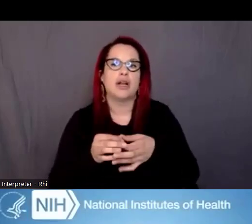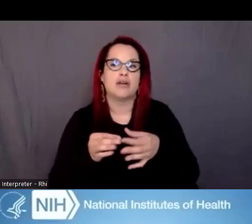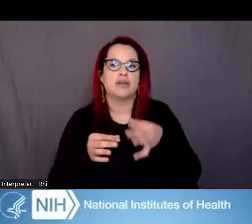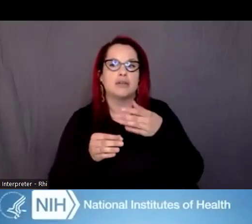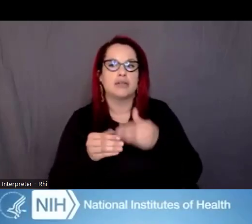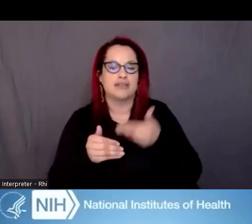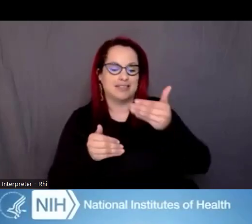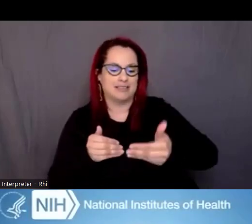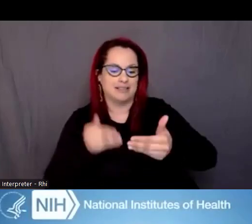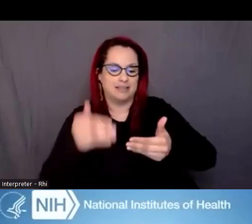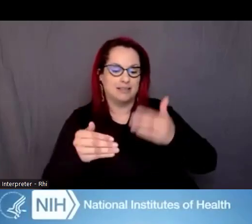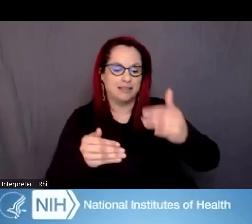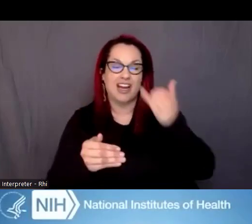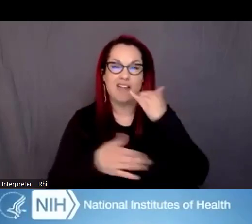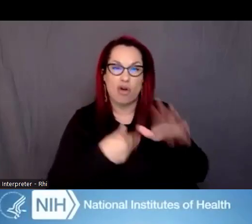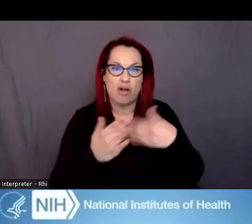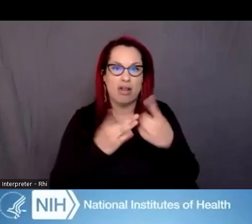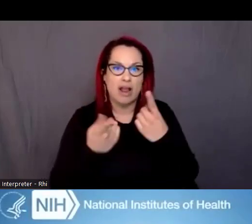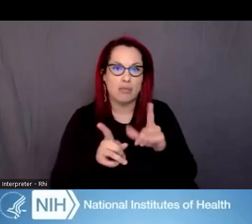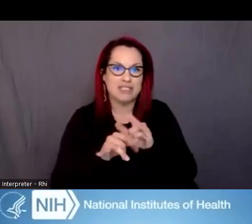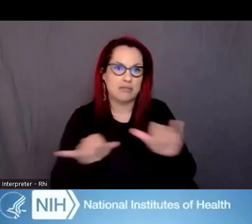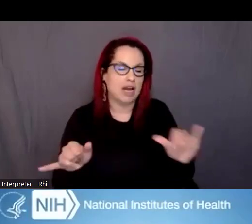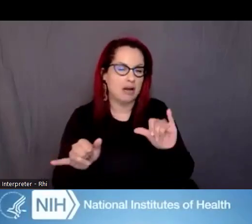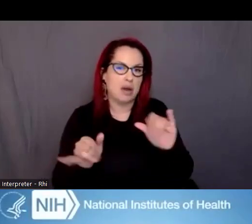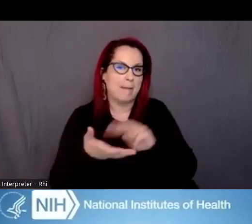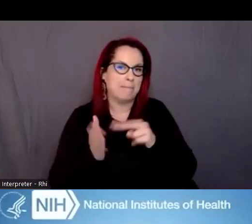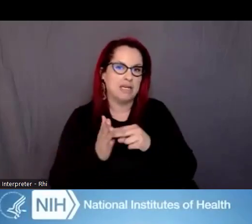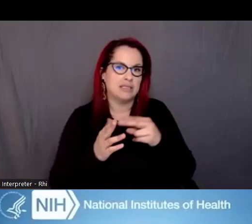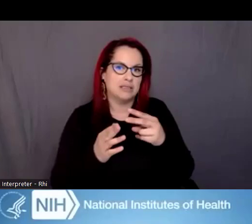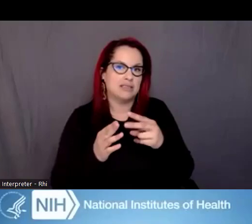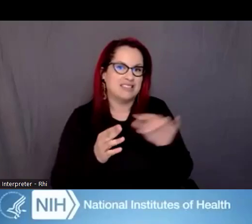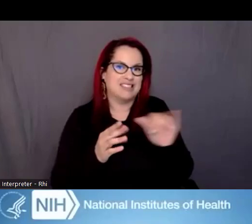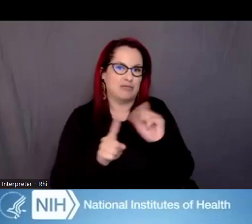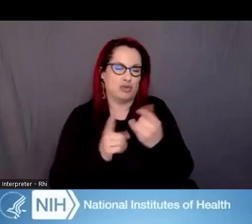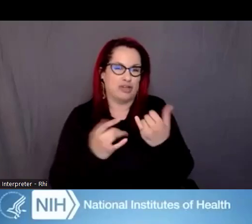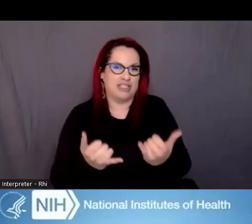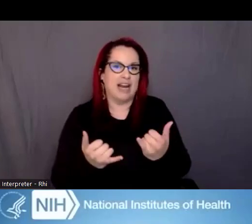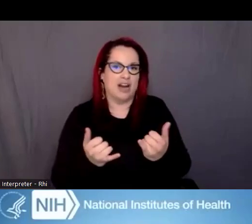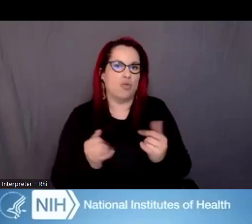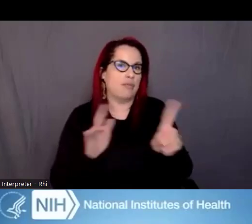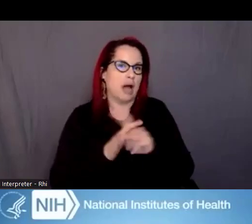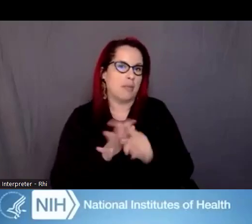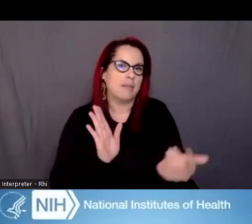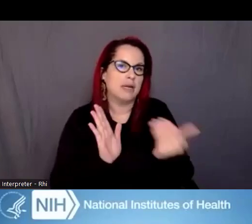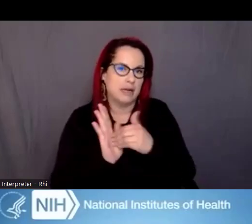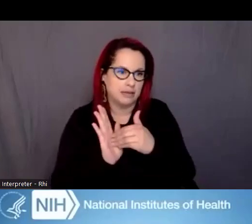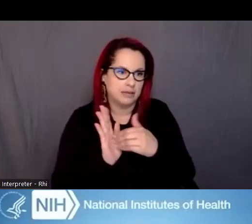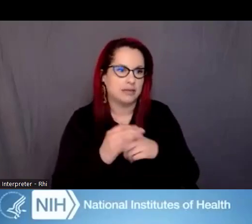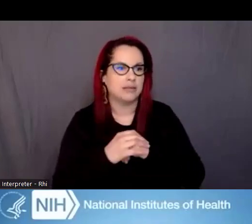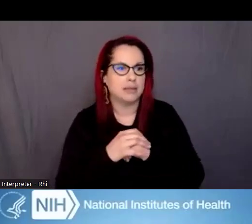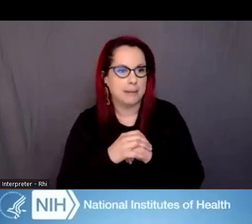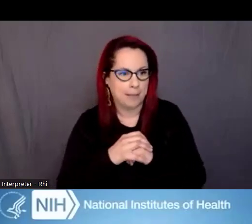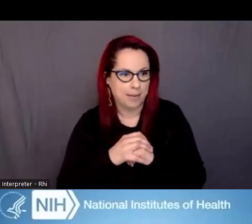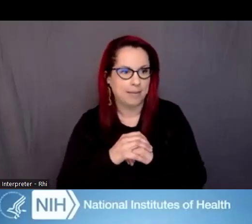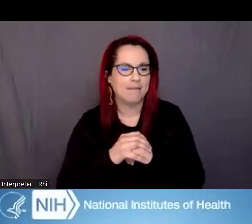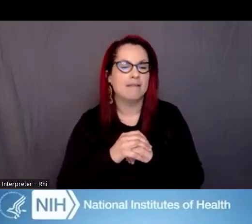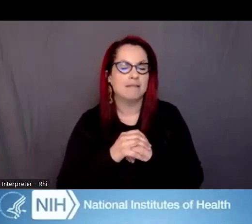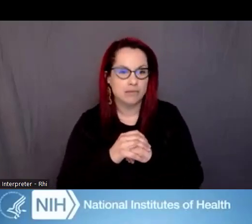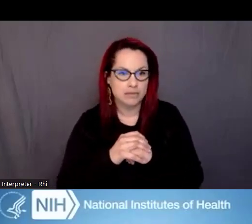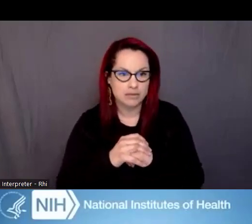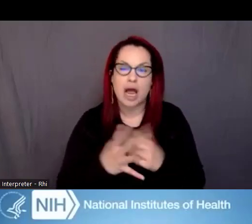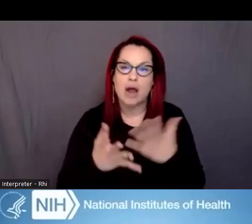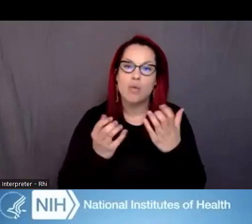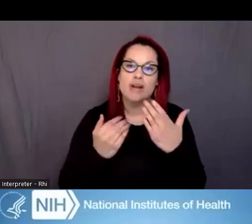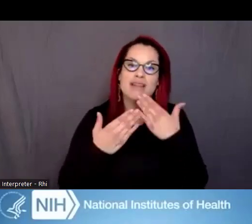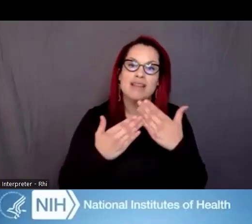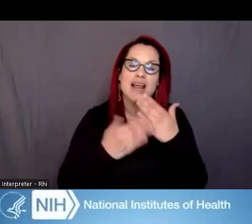be back in the same place 3 years from now. That's really great advice. I want to thank everybody for participating.